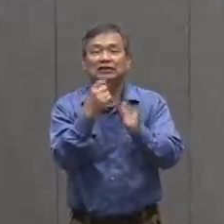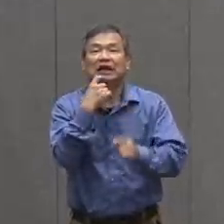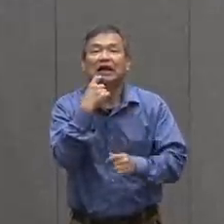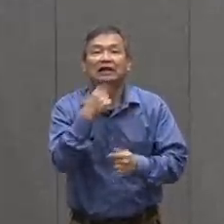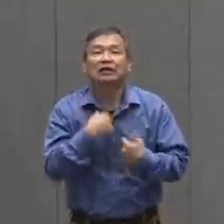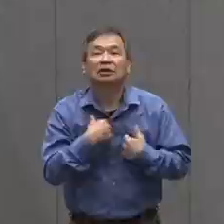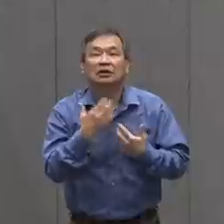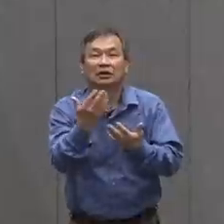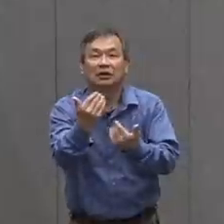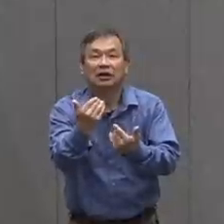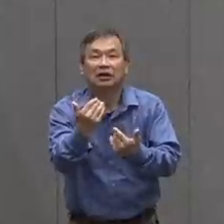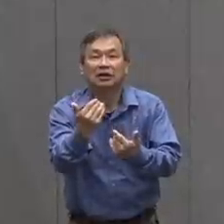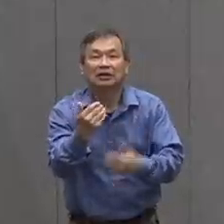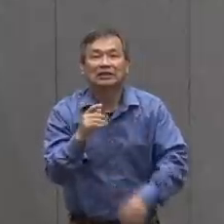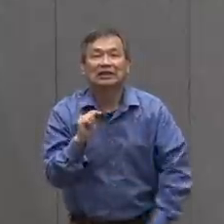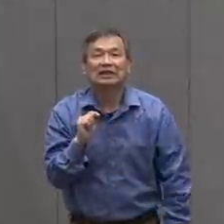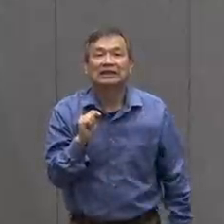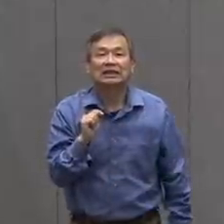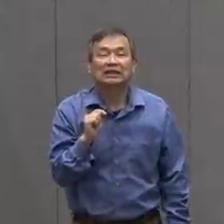me.